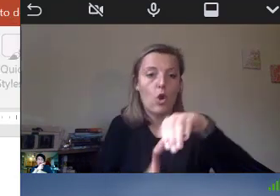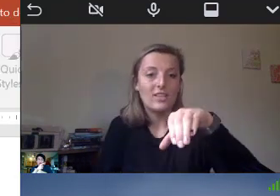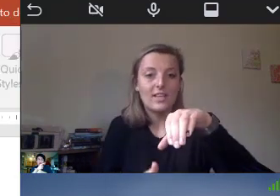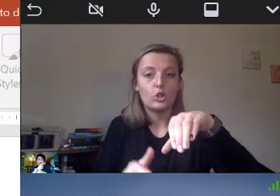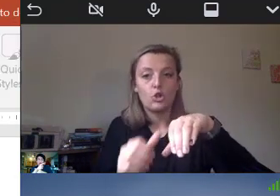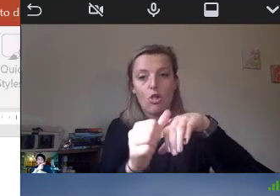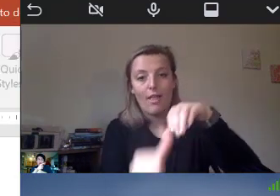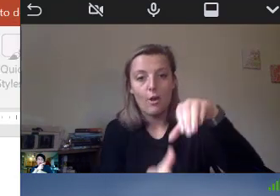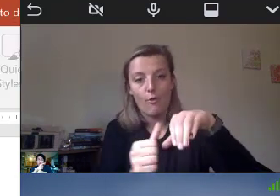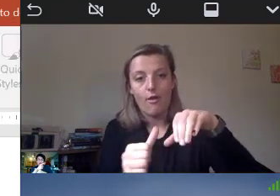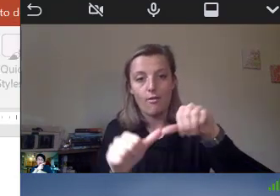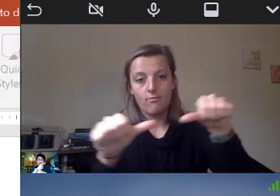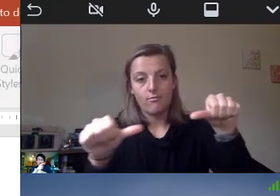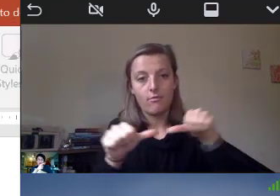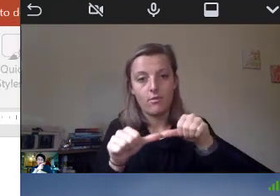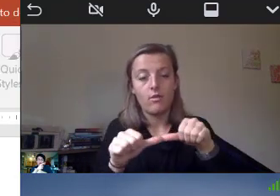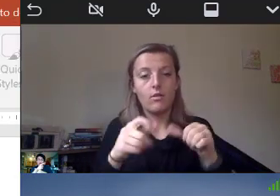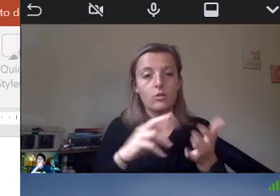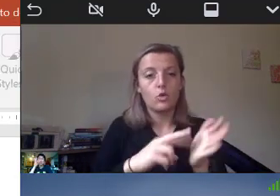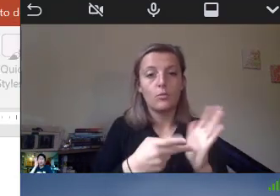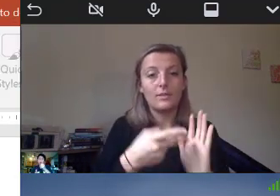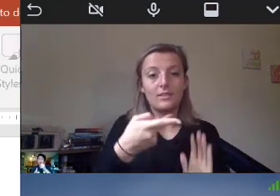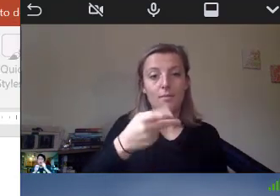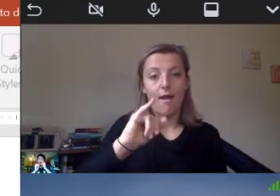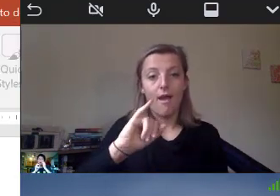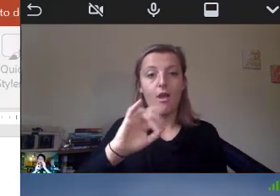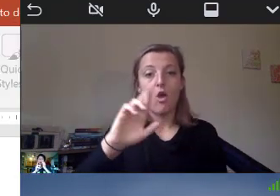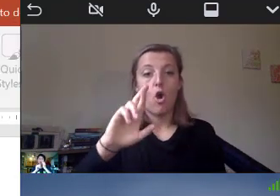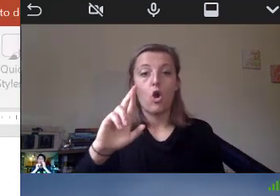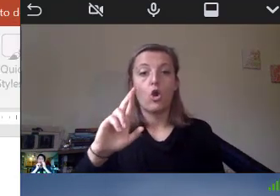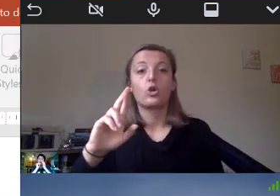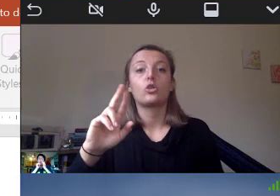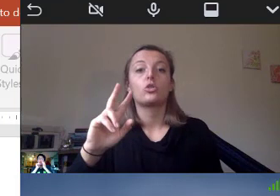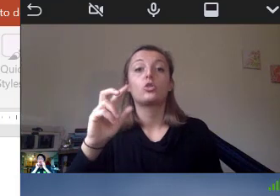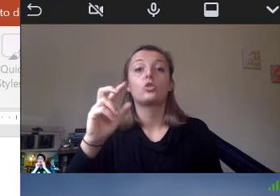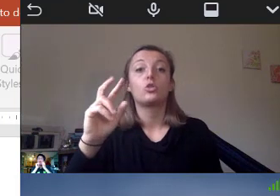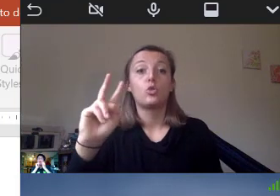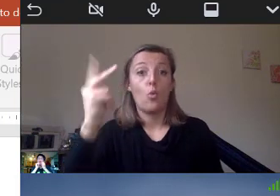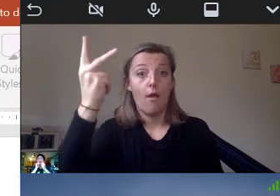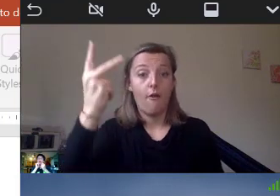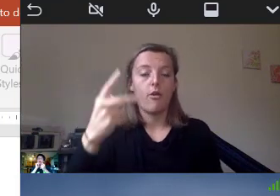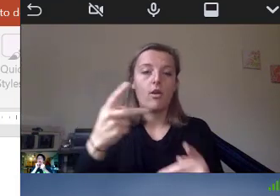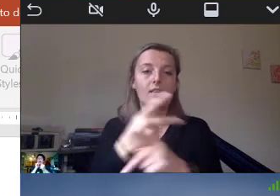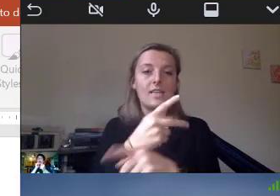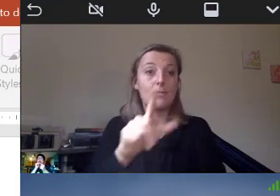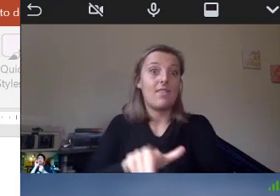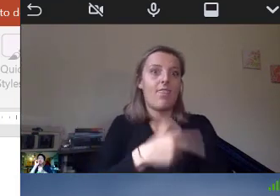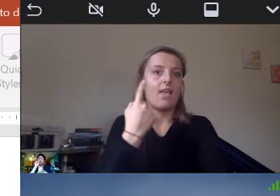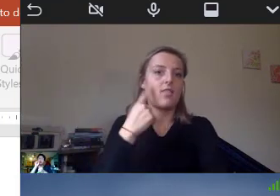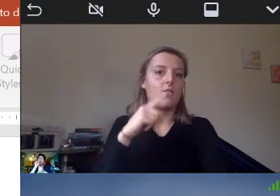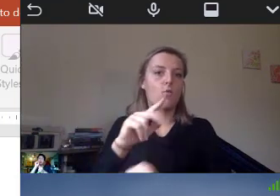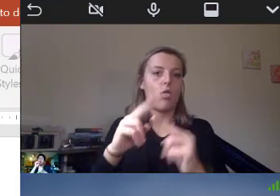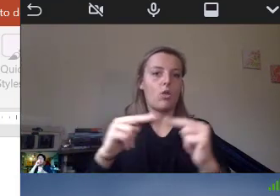squared multiplied by the length of the noodle.